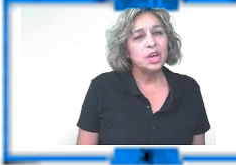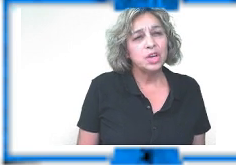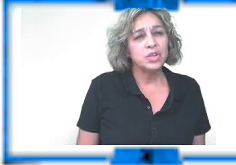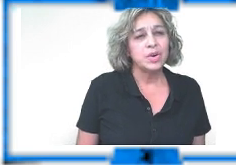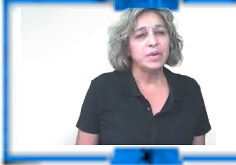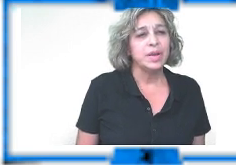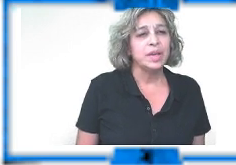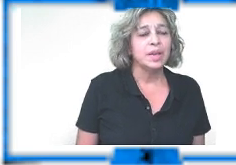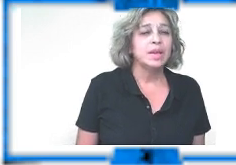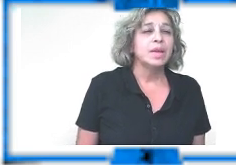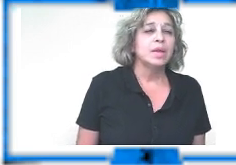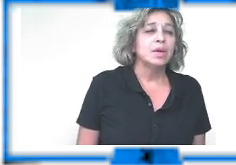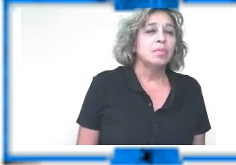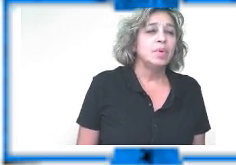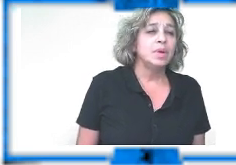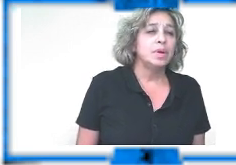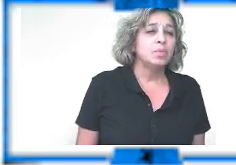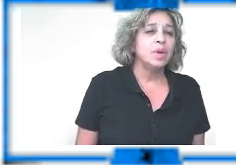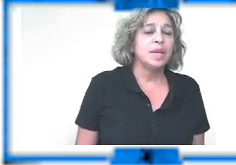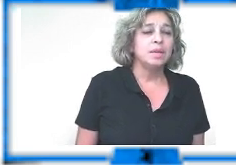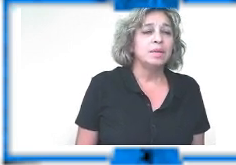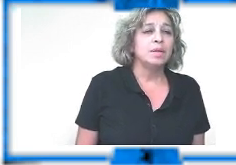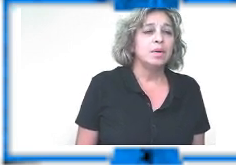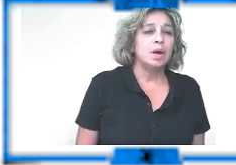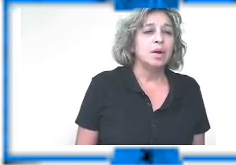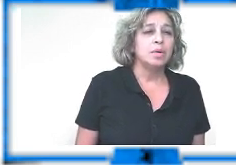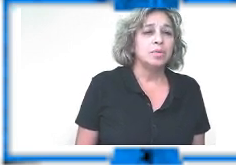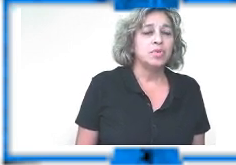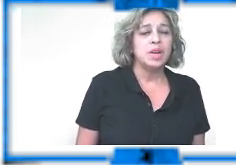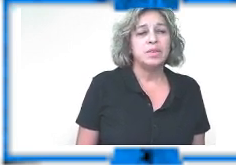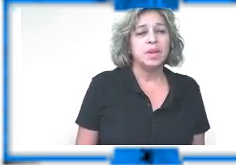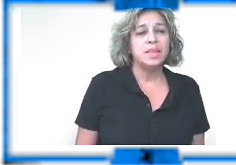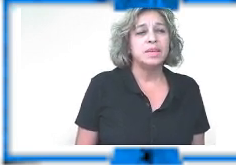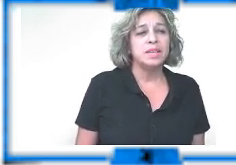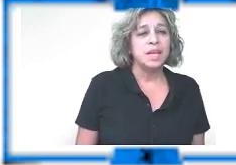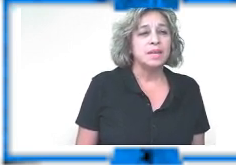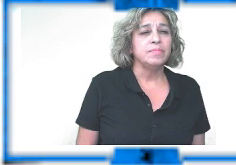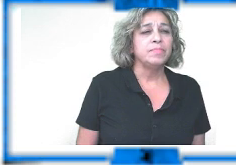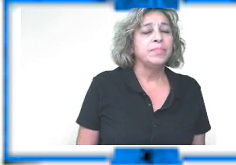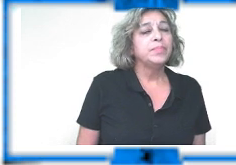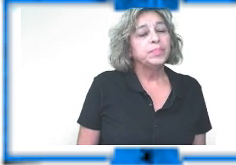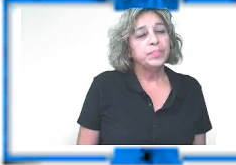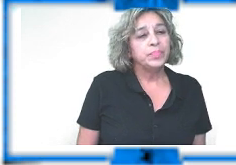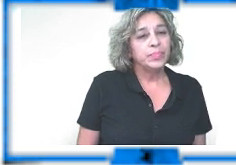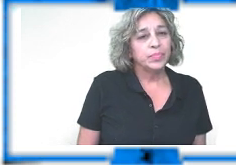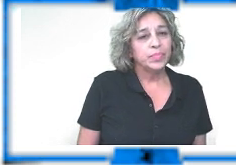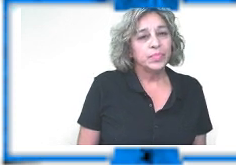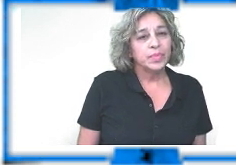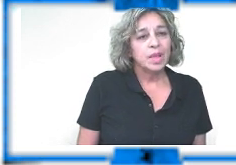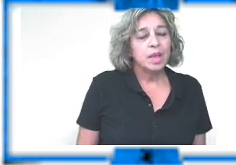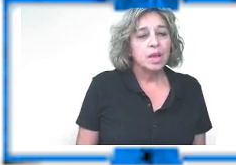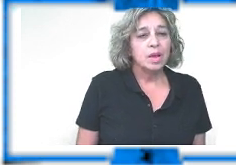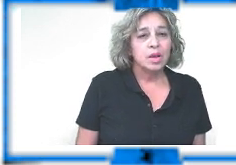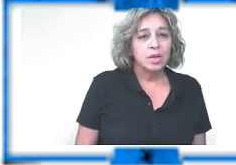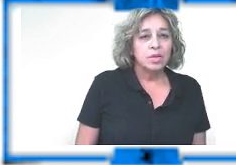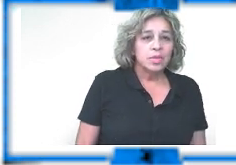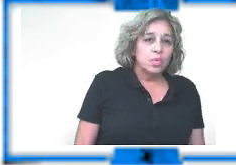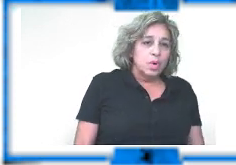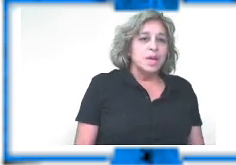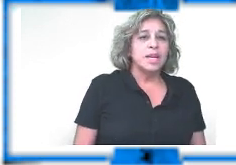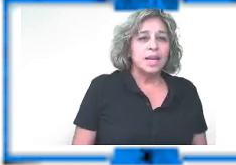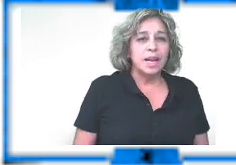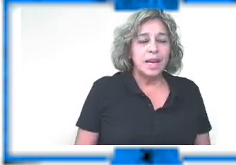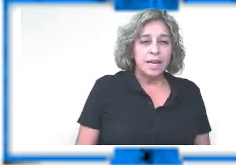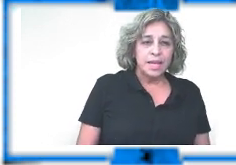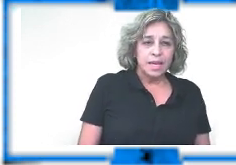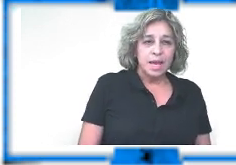On the contrary, we are trying to end the debt. hay gasolinazos. We're